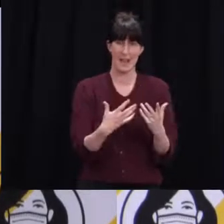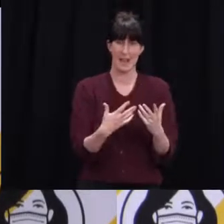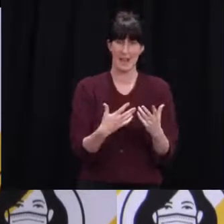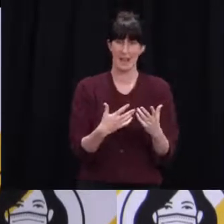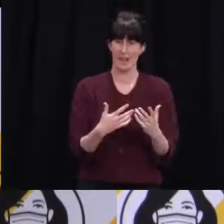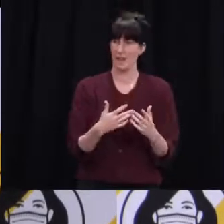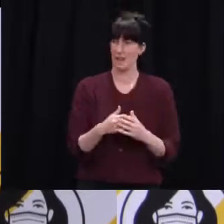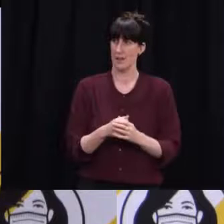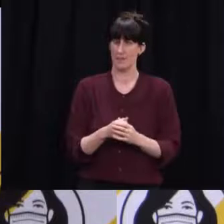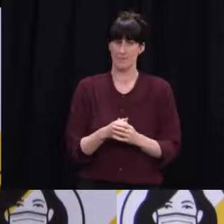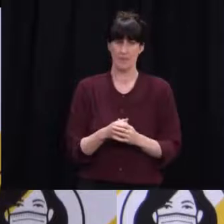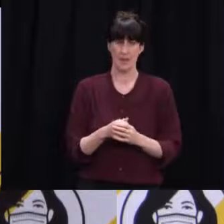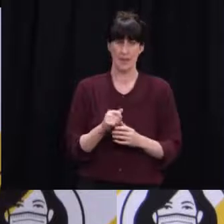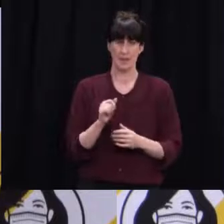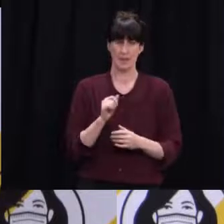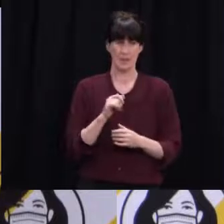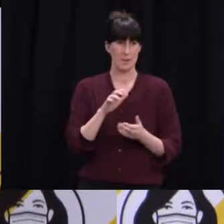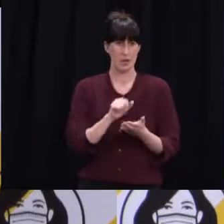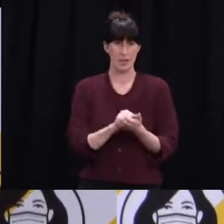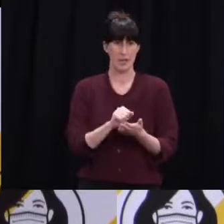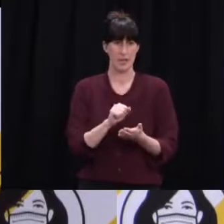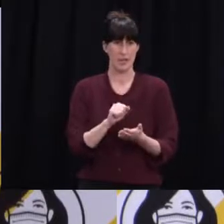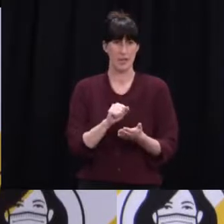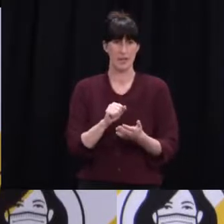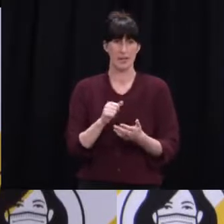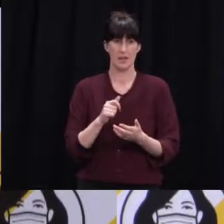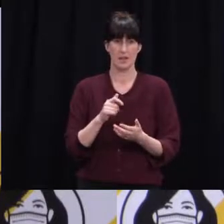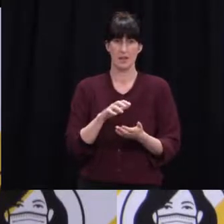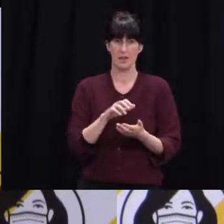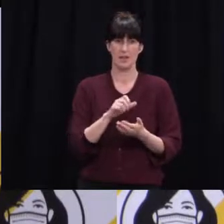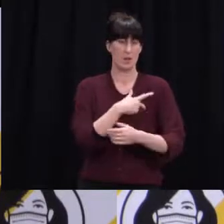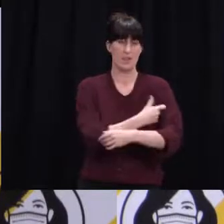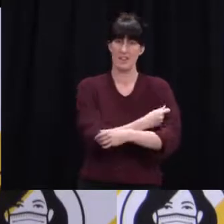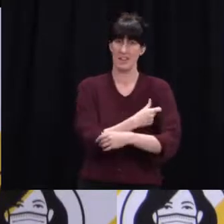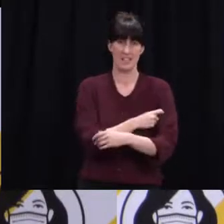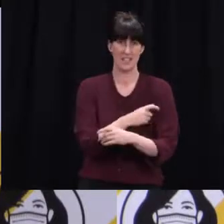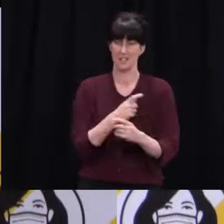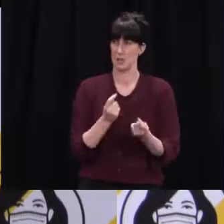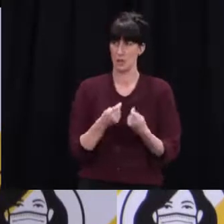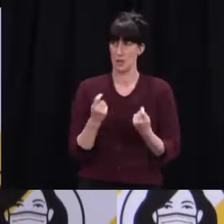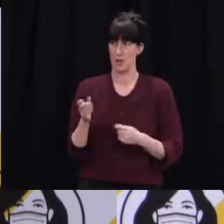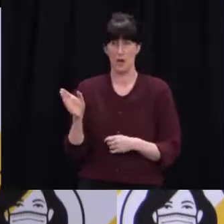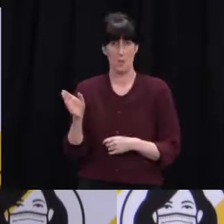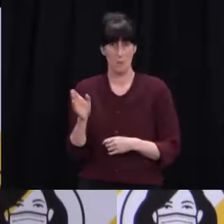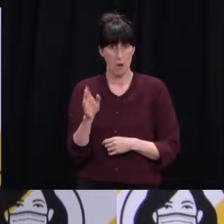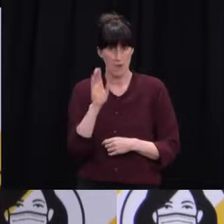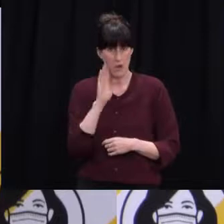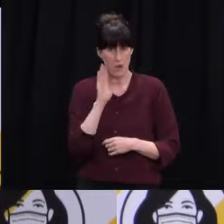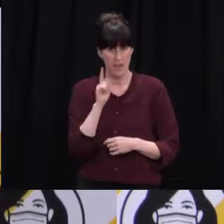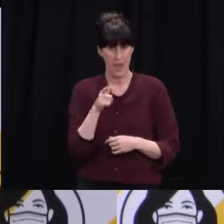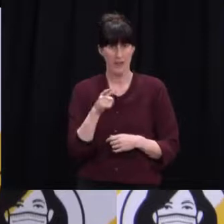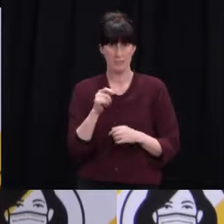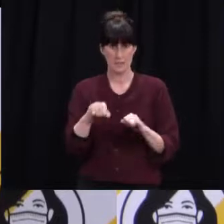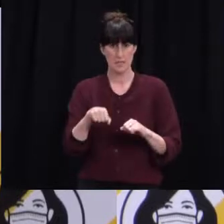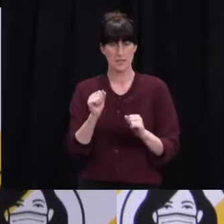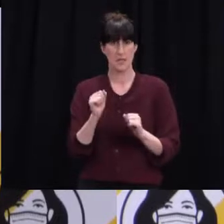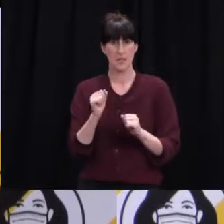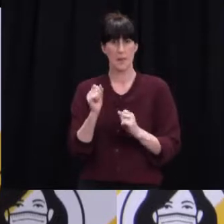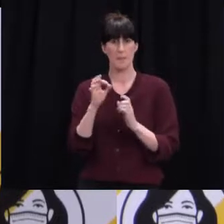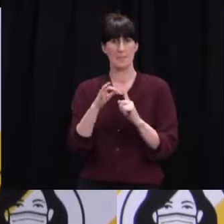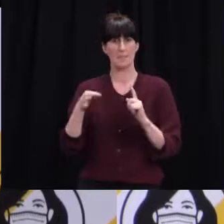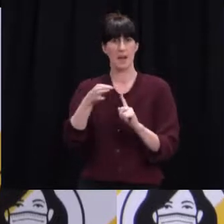things like group bookings. Why was their advice not taken on board? I don't necessarily agree with that. In fact, I've heard reports of where Pacific